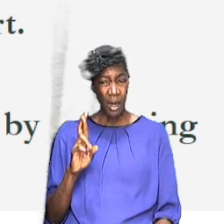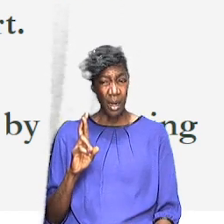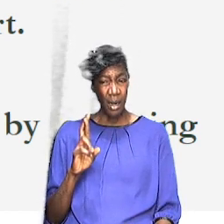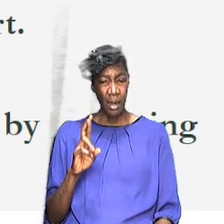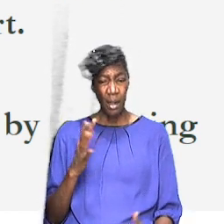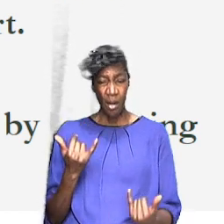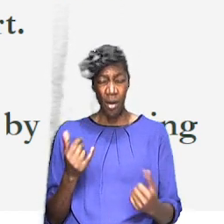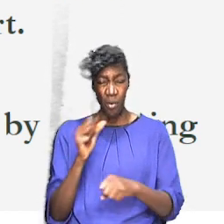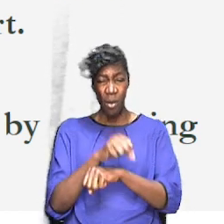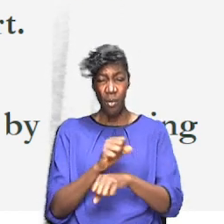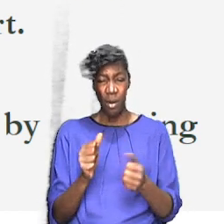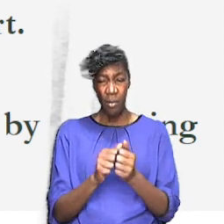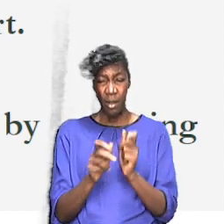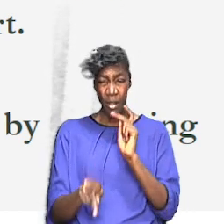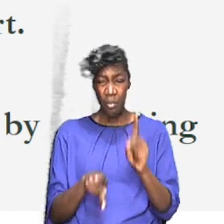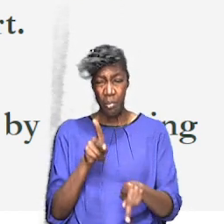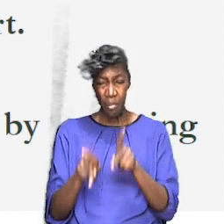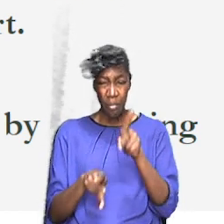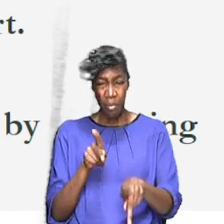we deal with people.